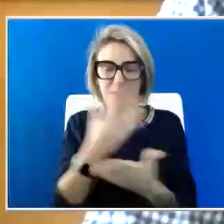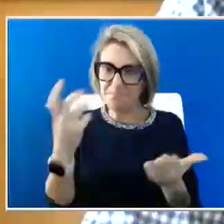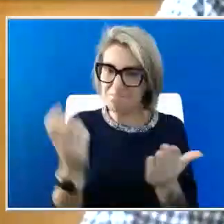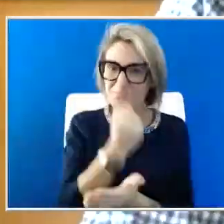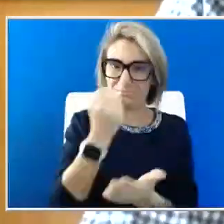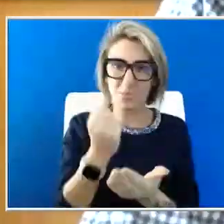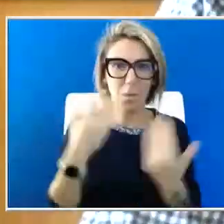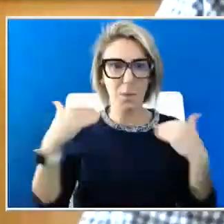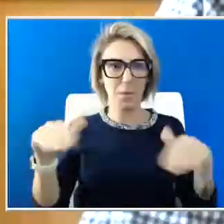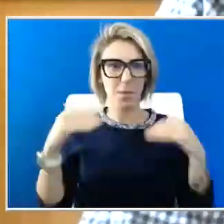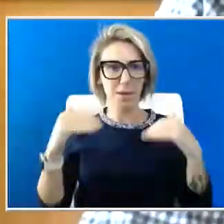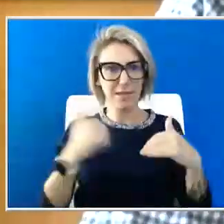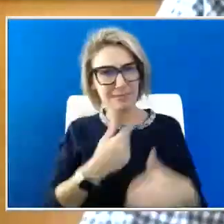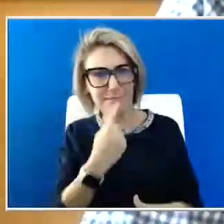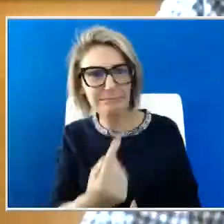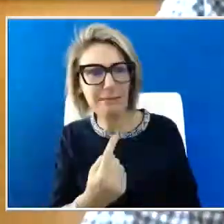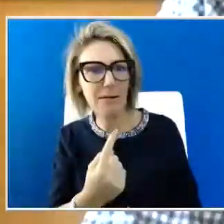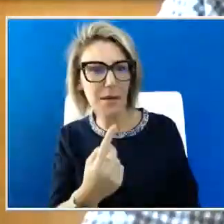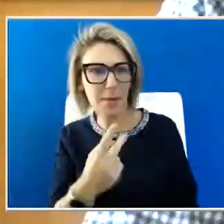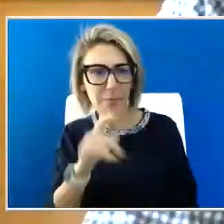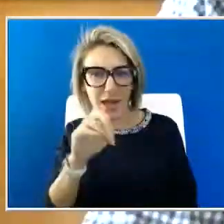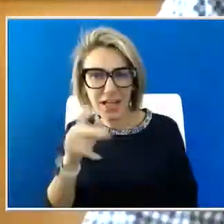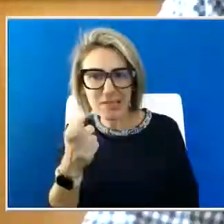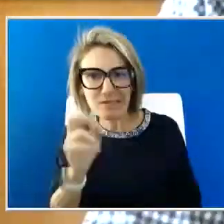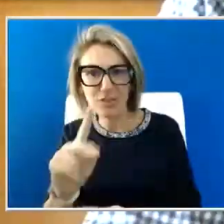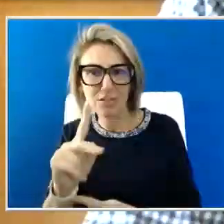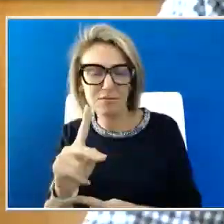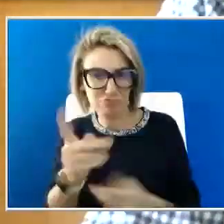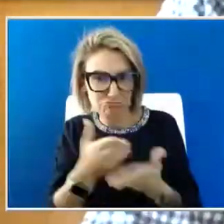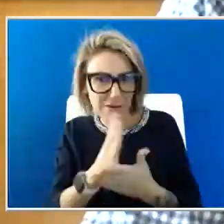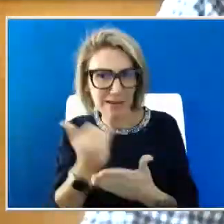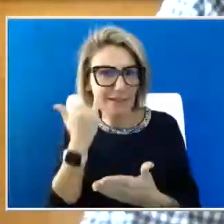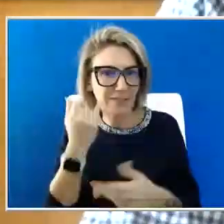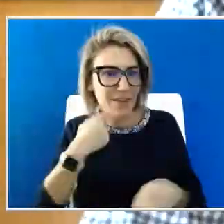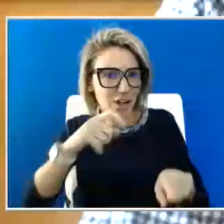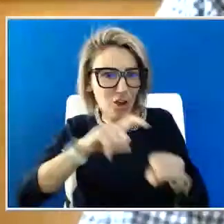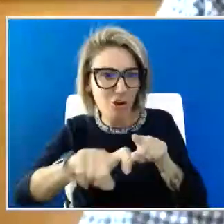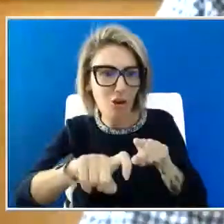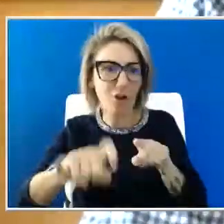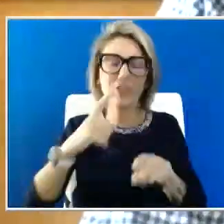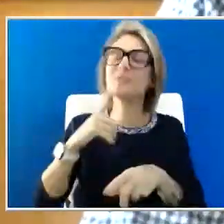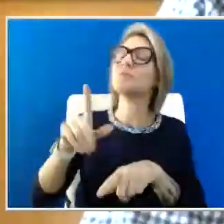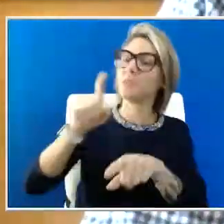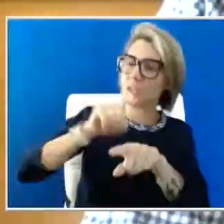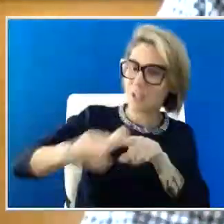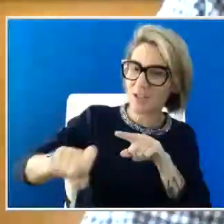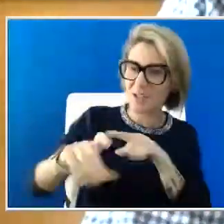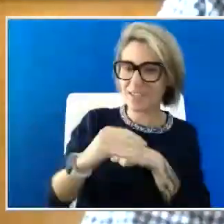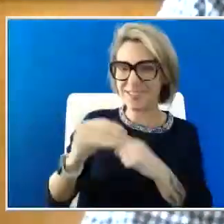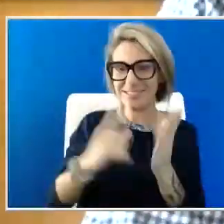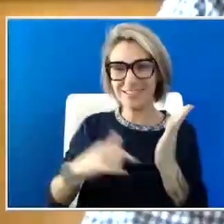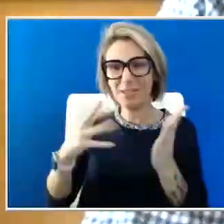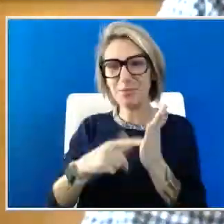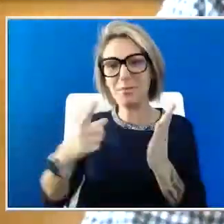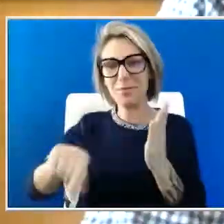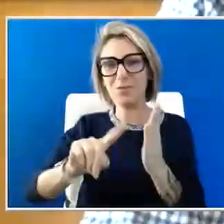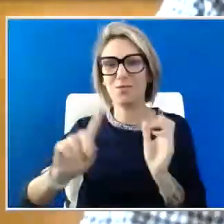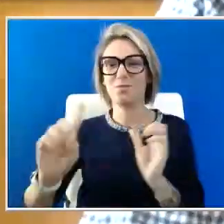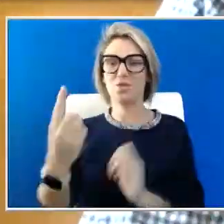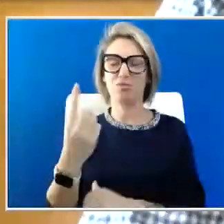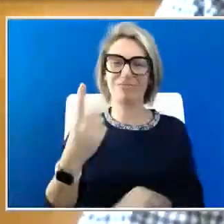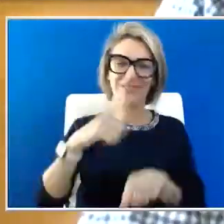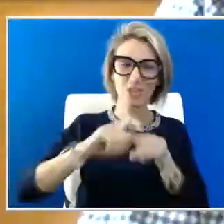thought, I said to Patrick, I said, is it okay if I call down? And he goes, sure. Well, I made the call, and sometimes those first calls are